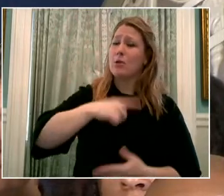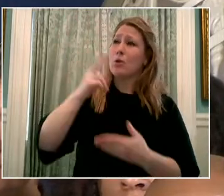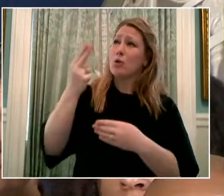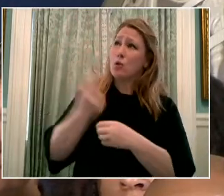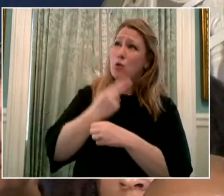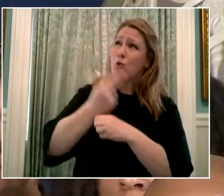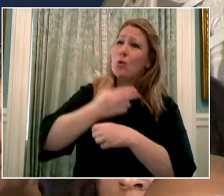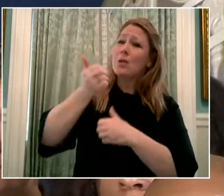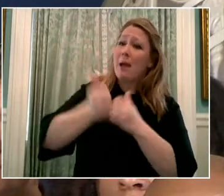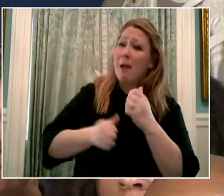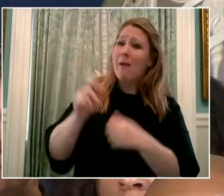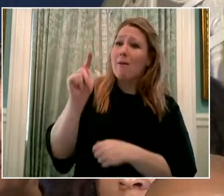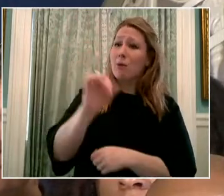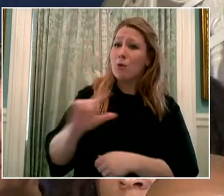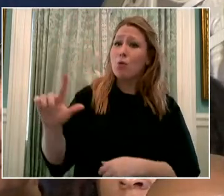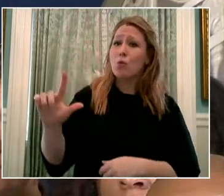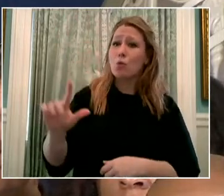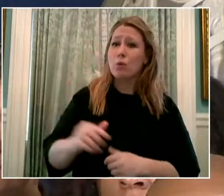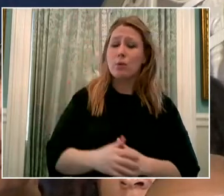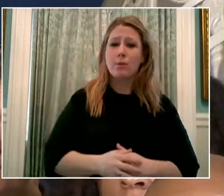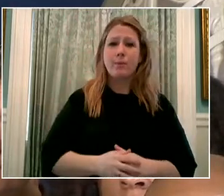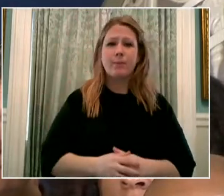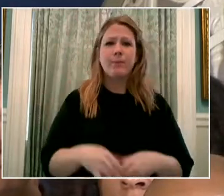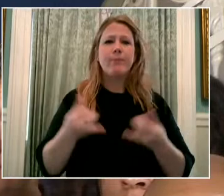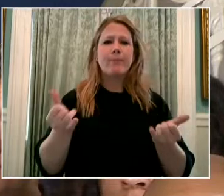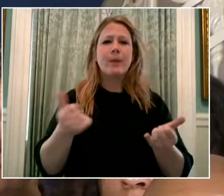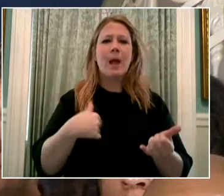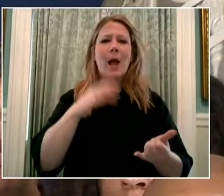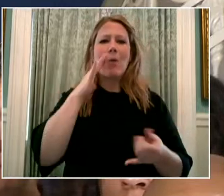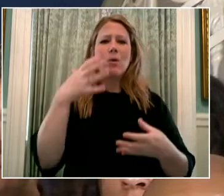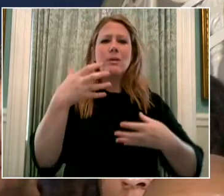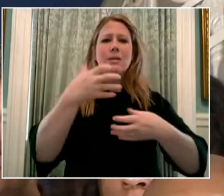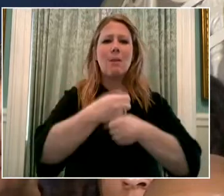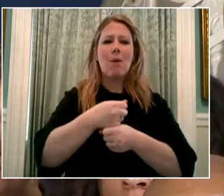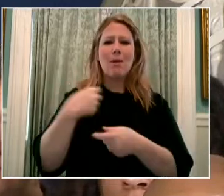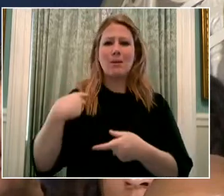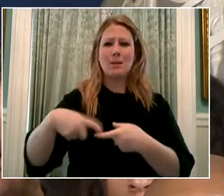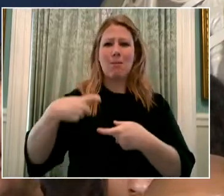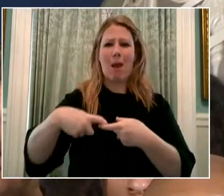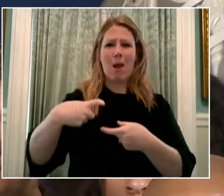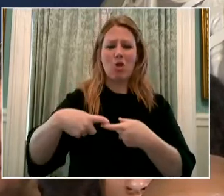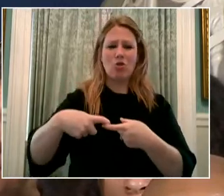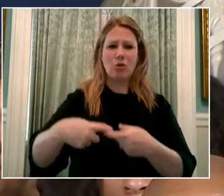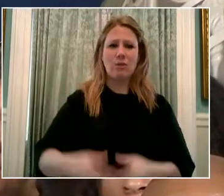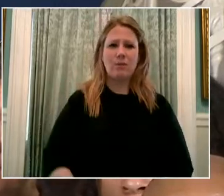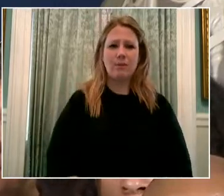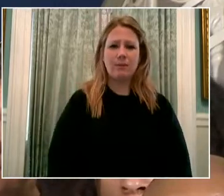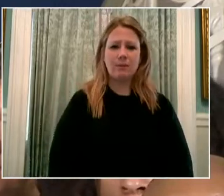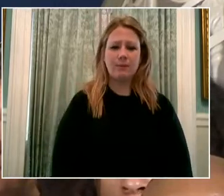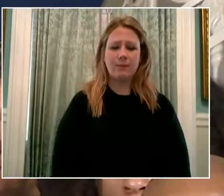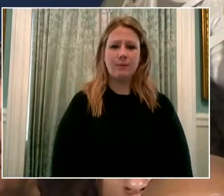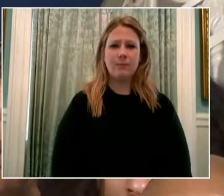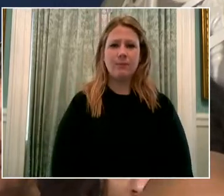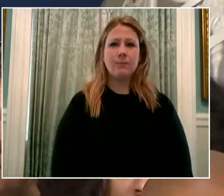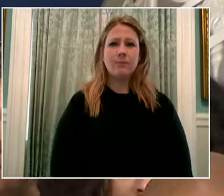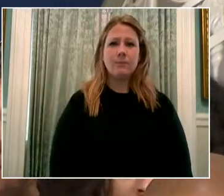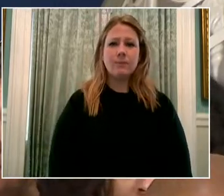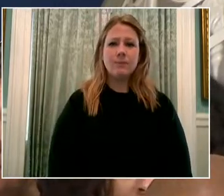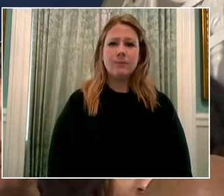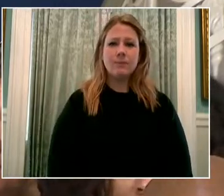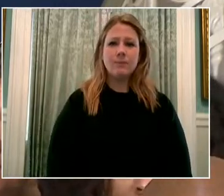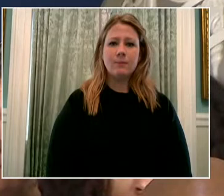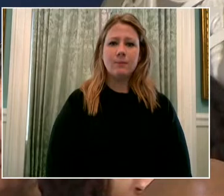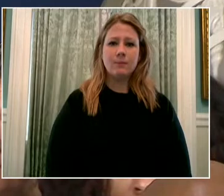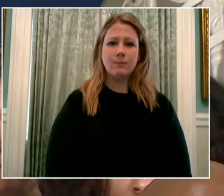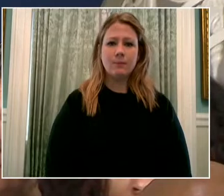to summarize in Spanish, hoy estamos aquí para implorar al gobierno federal que utilice todas las herramientas